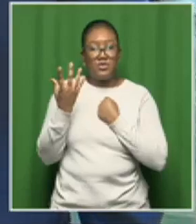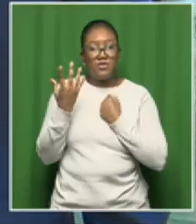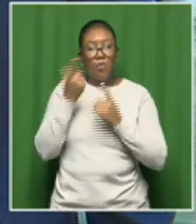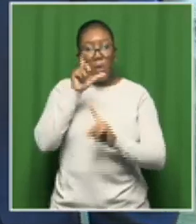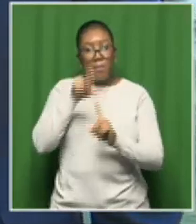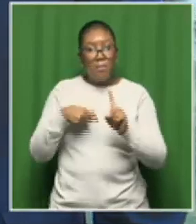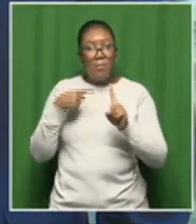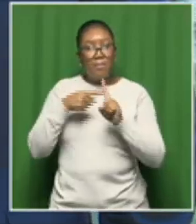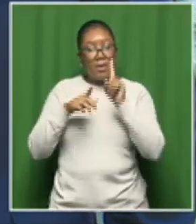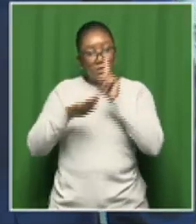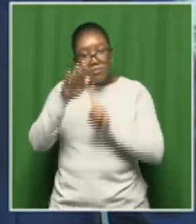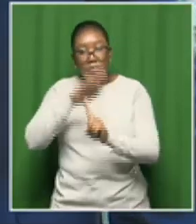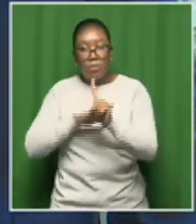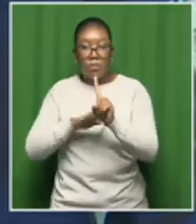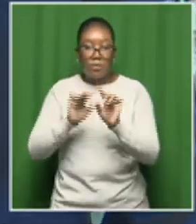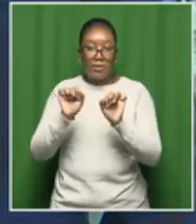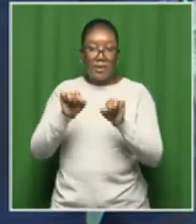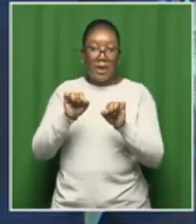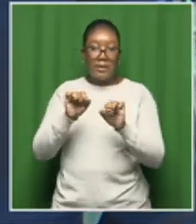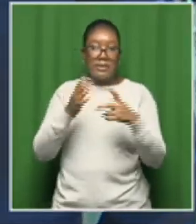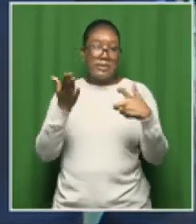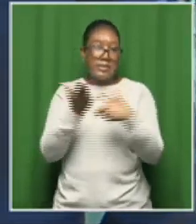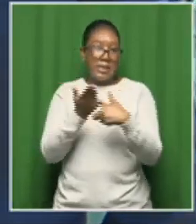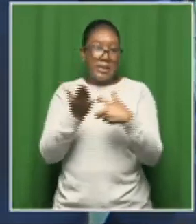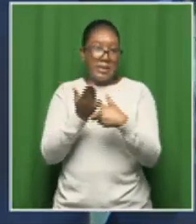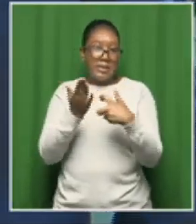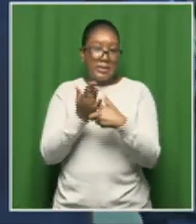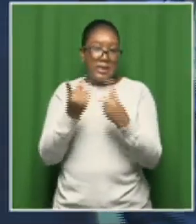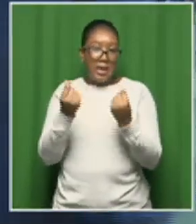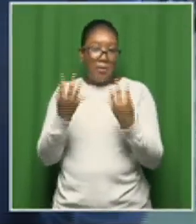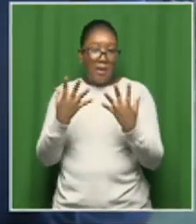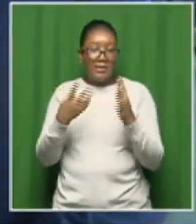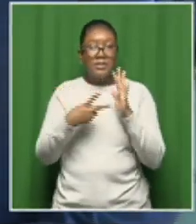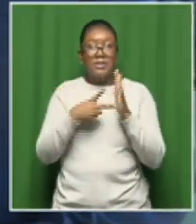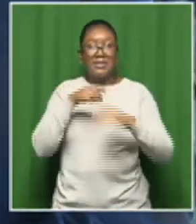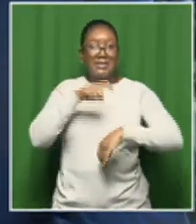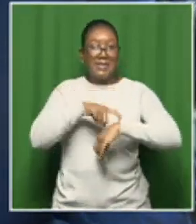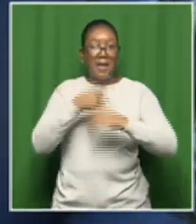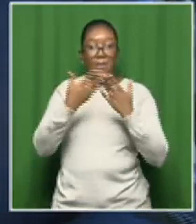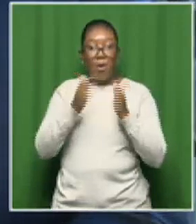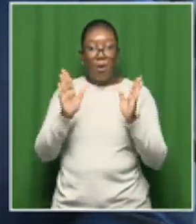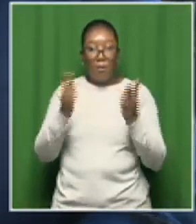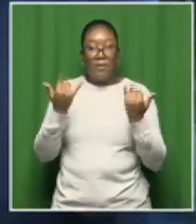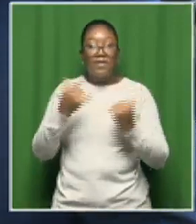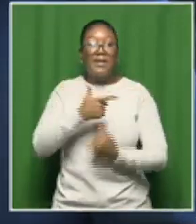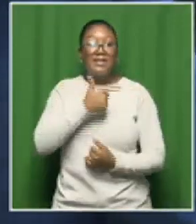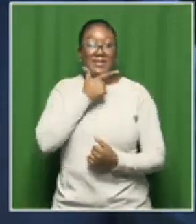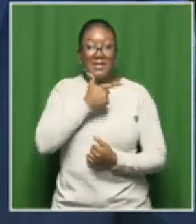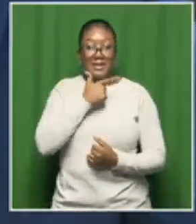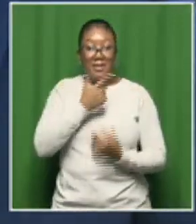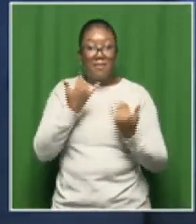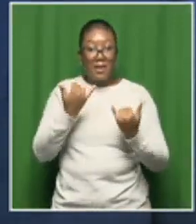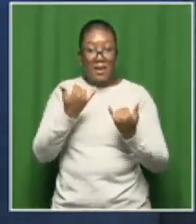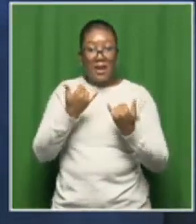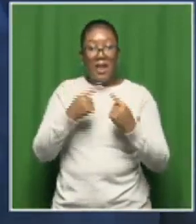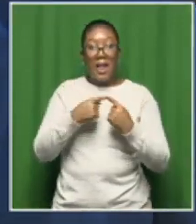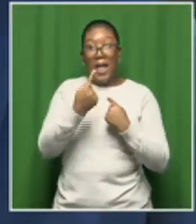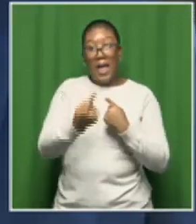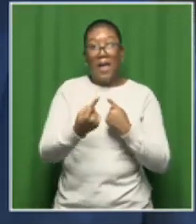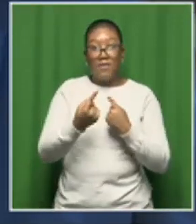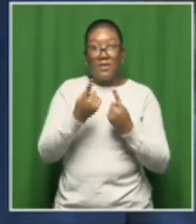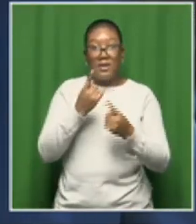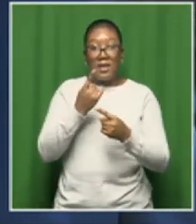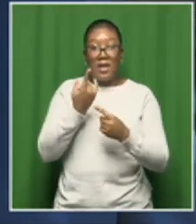into the theme park, and also what are the times that you're operating. All right, so through December, as after the 13th, which is the